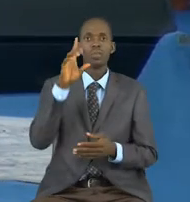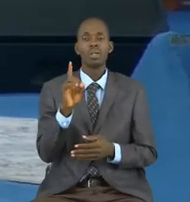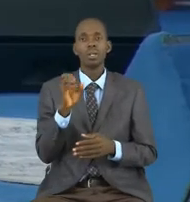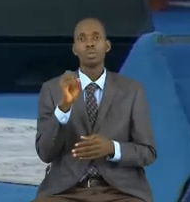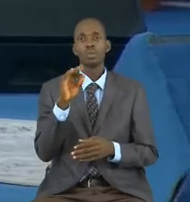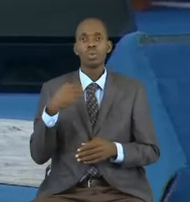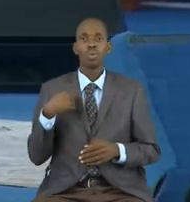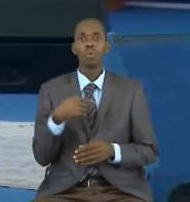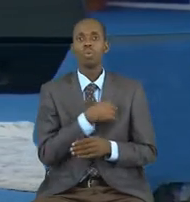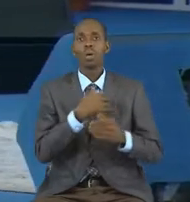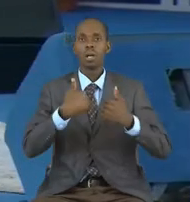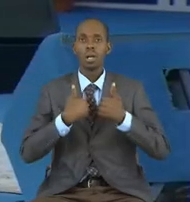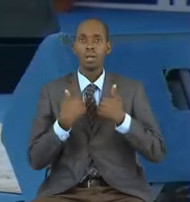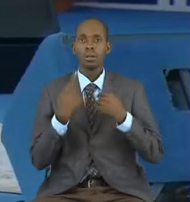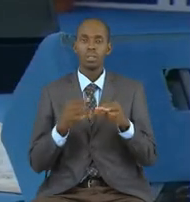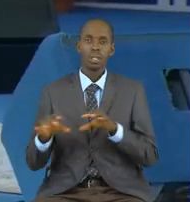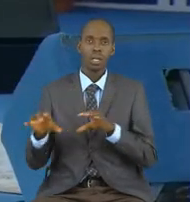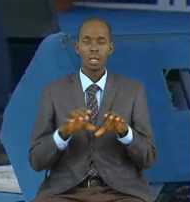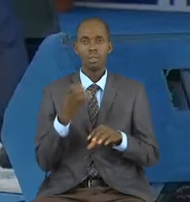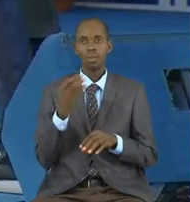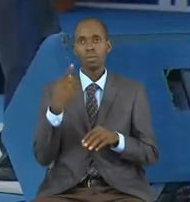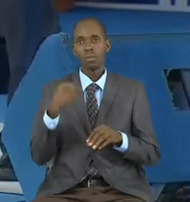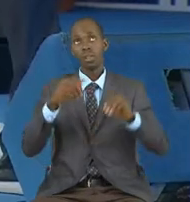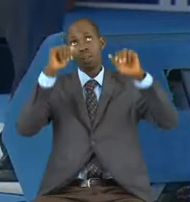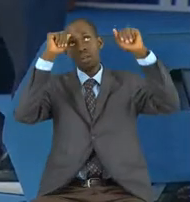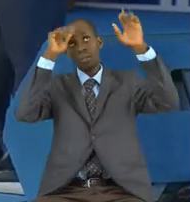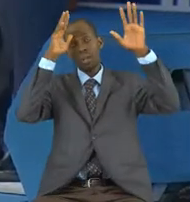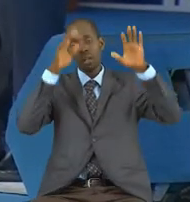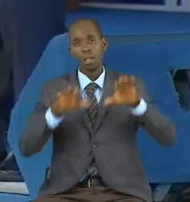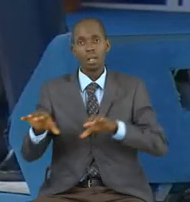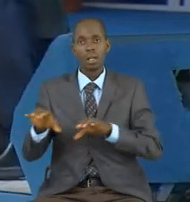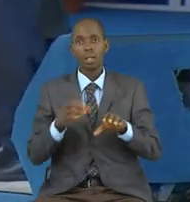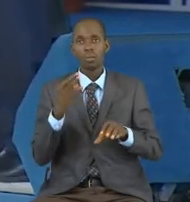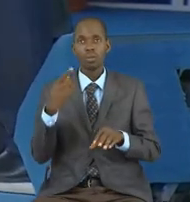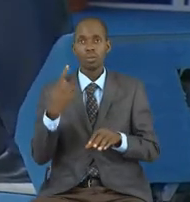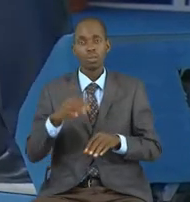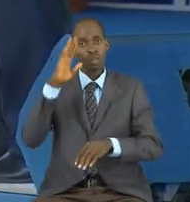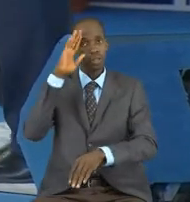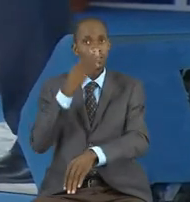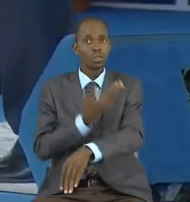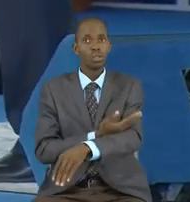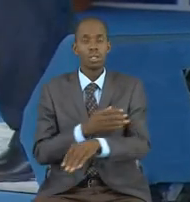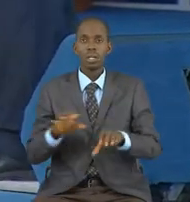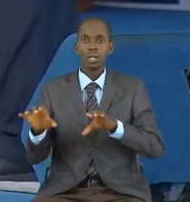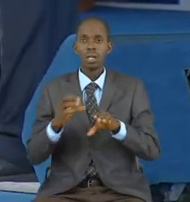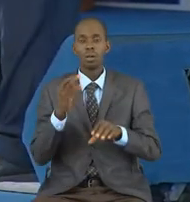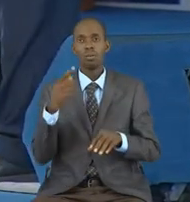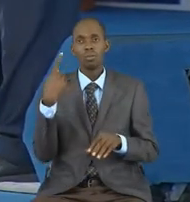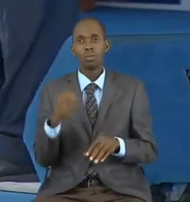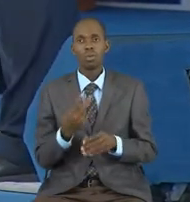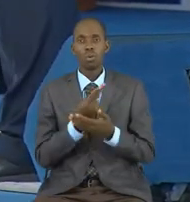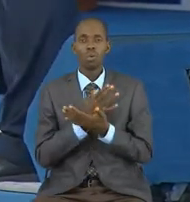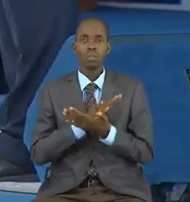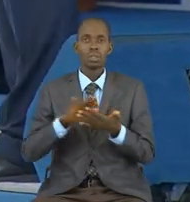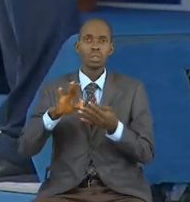the acts of the Father, the acts of the Son, the acts of the Holy Ghost through